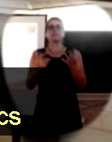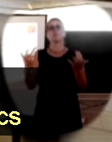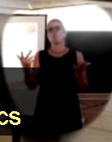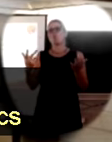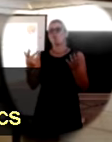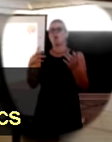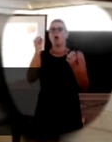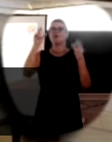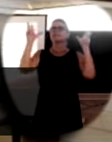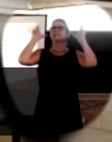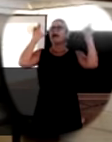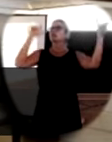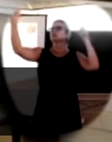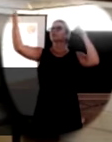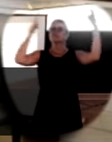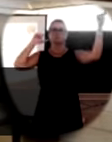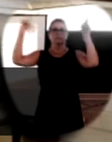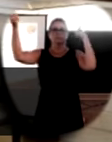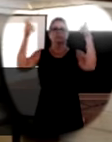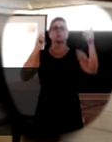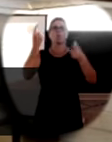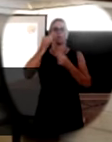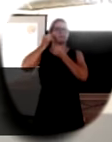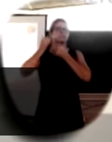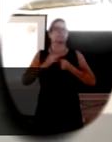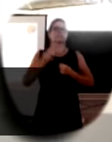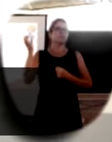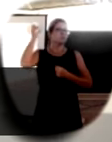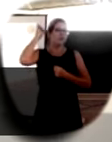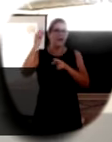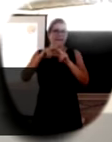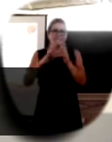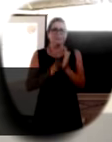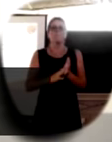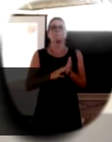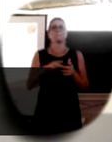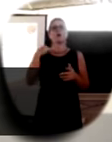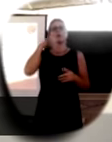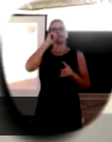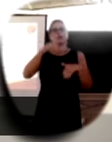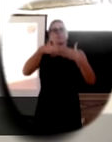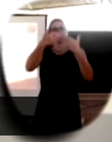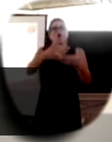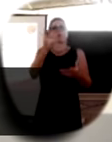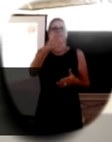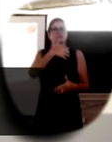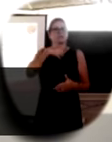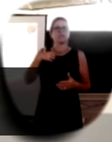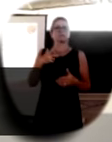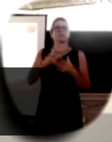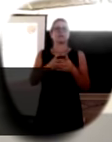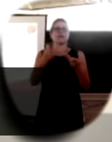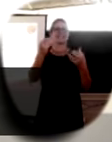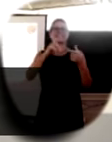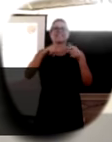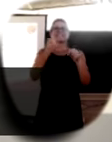classroom acoustics, and we've actually got choices for them. And also help with specific school challenges. Schools have told us, look, we want help with